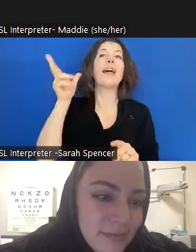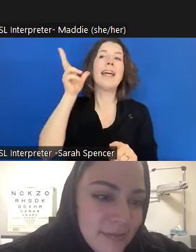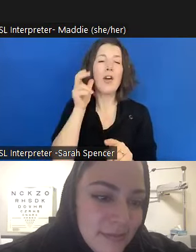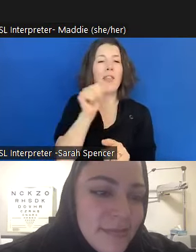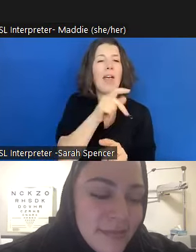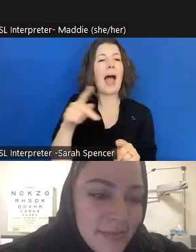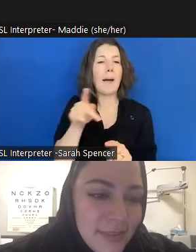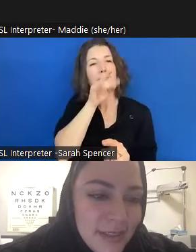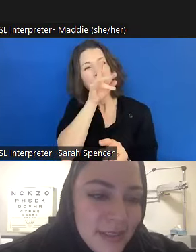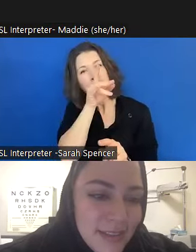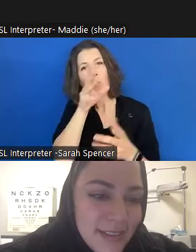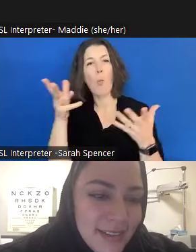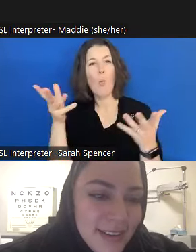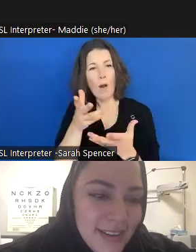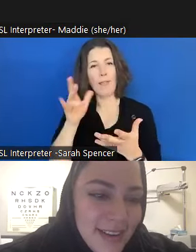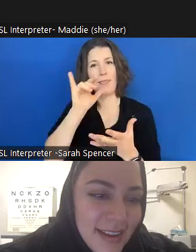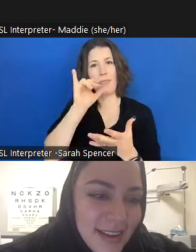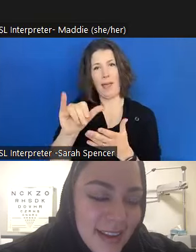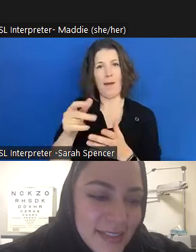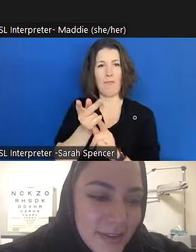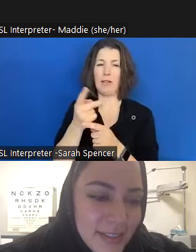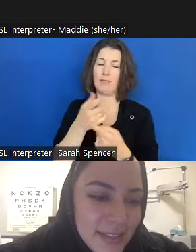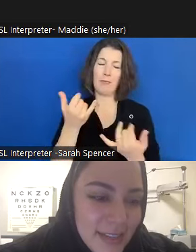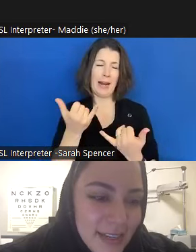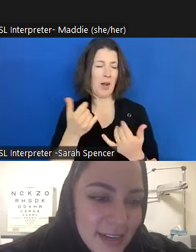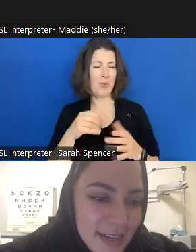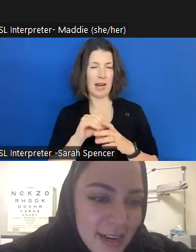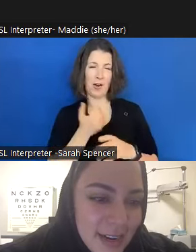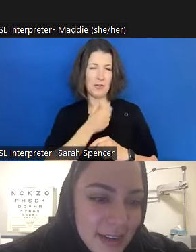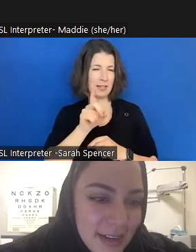loud. You just can't hear it on your end. yeah, so it's,